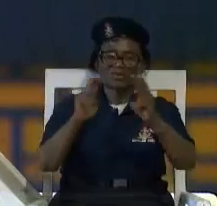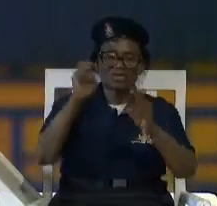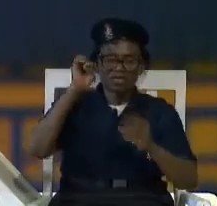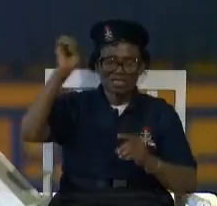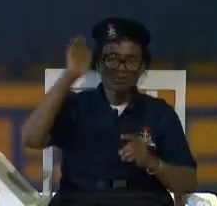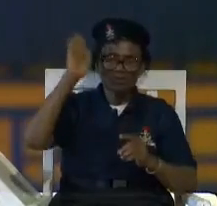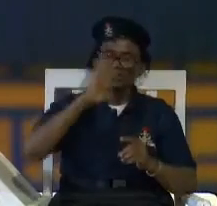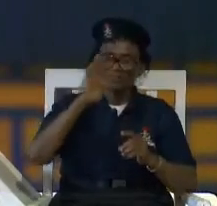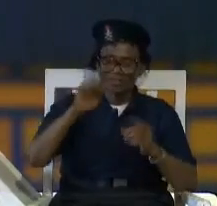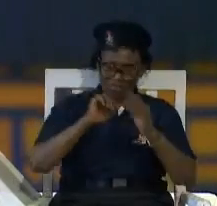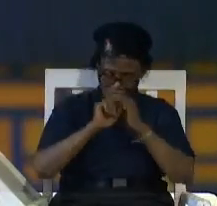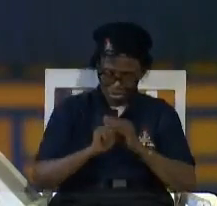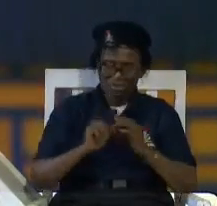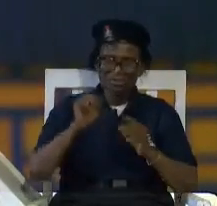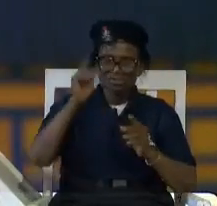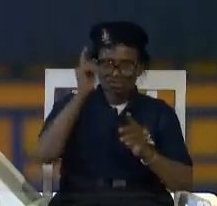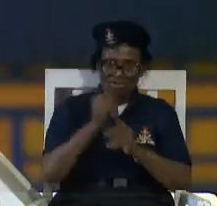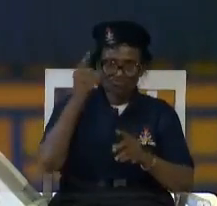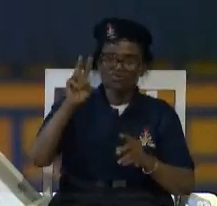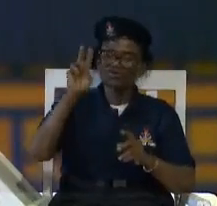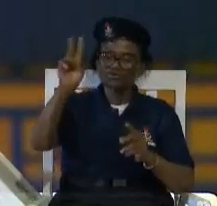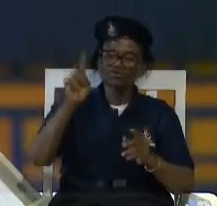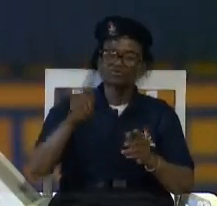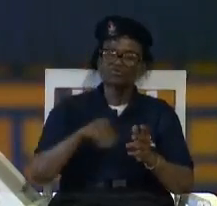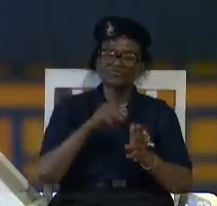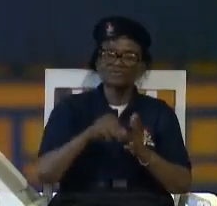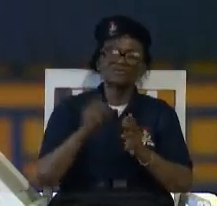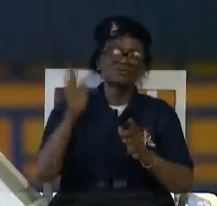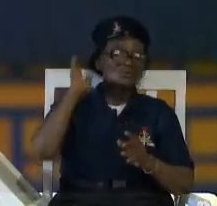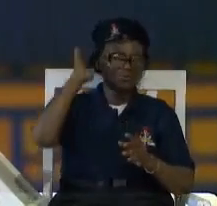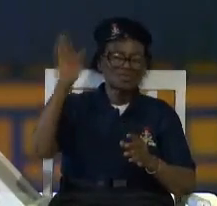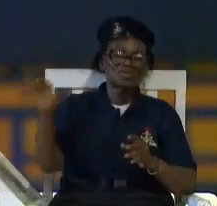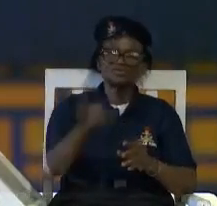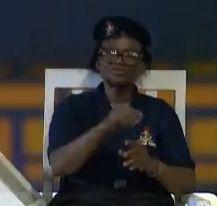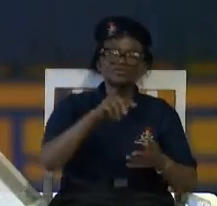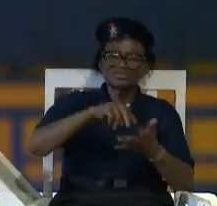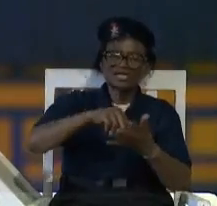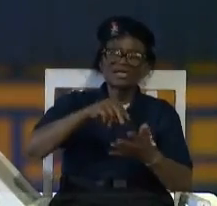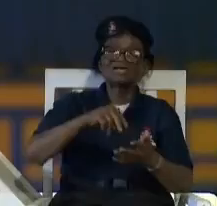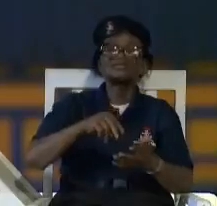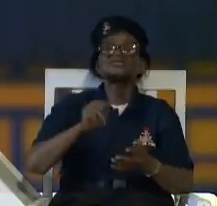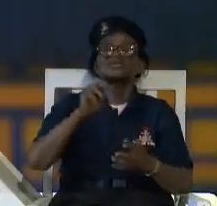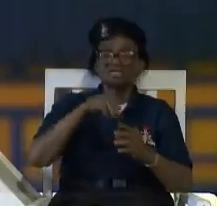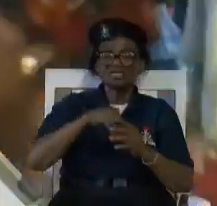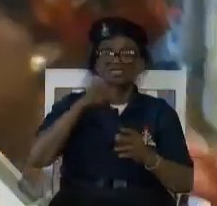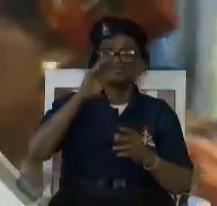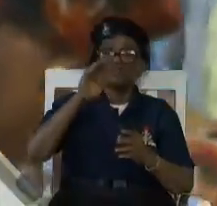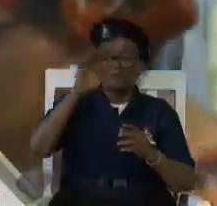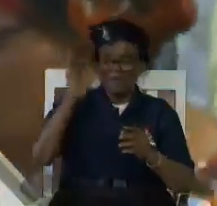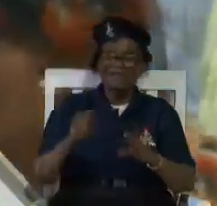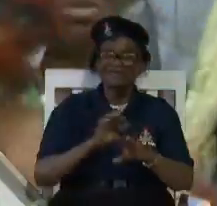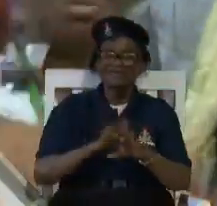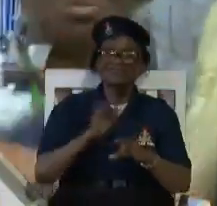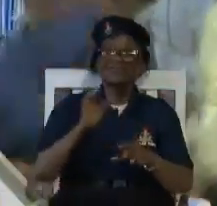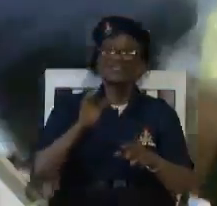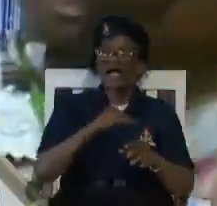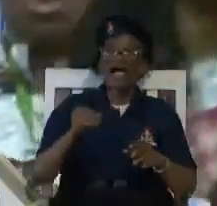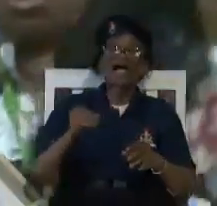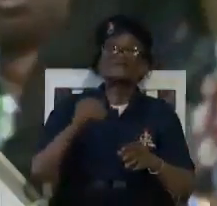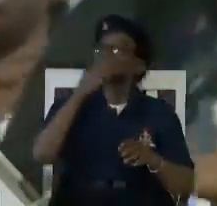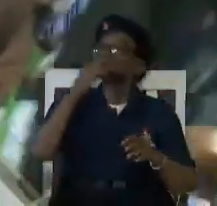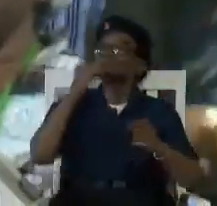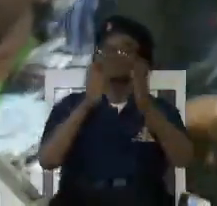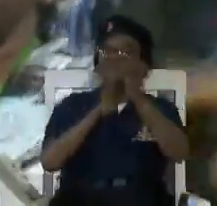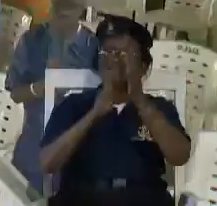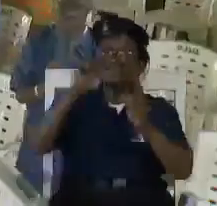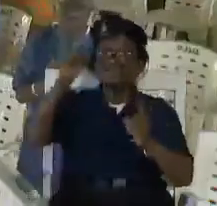for 2 minutes. Will you stand on your feet and worship God with all your heart, praise Him, sing